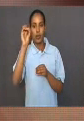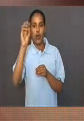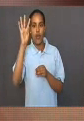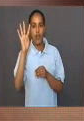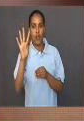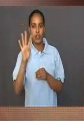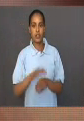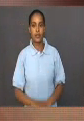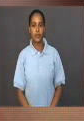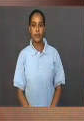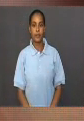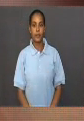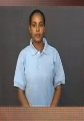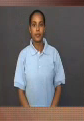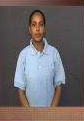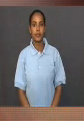2H2SO4